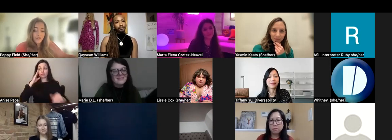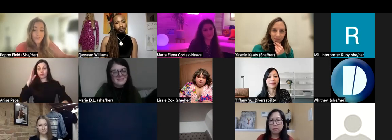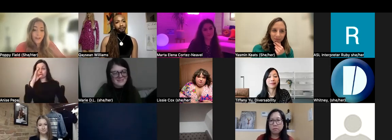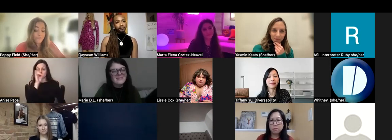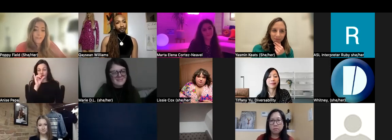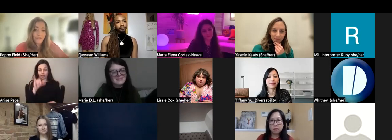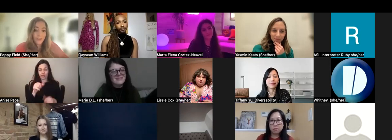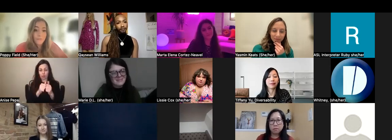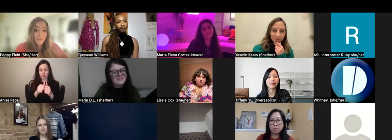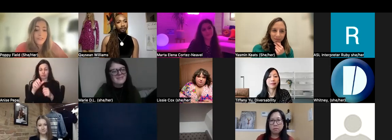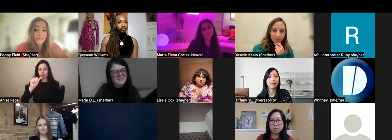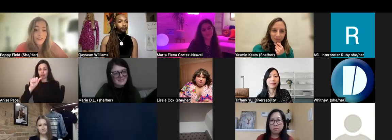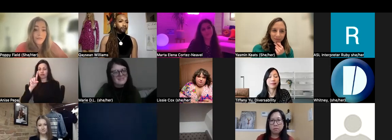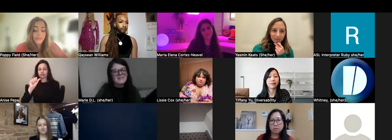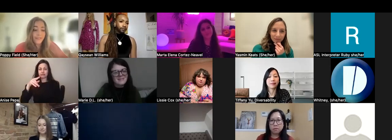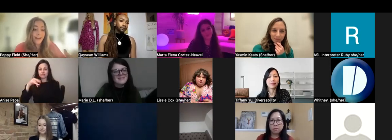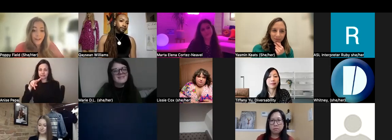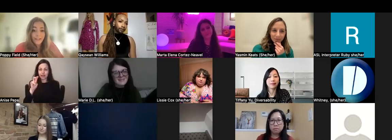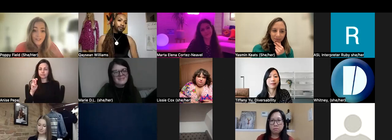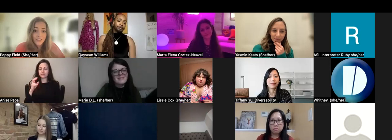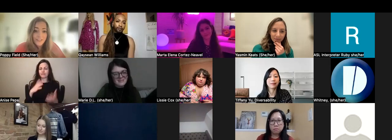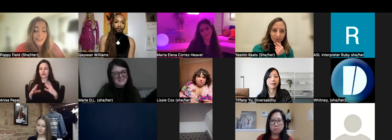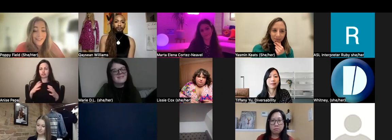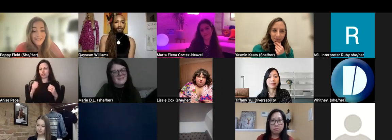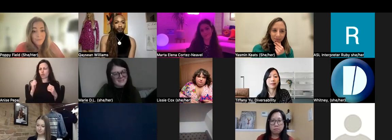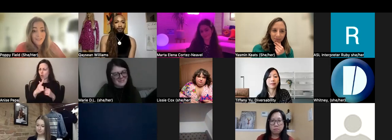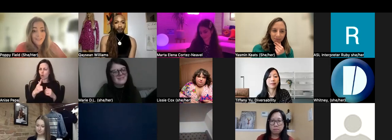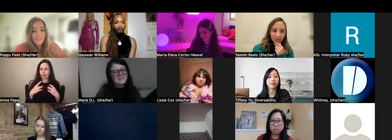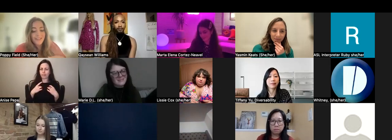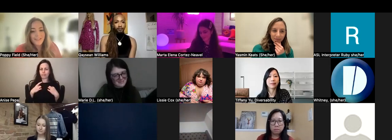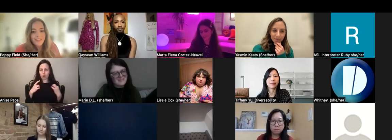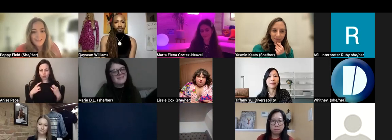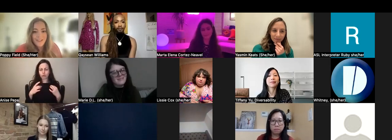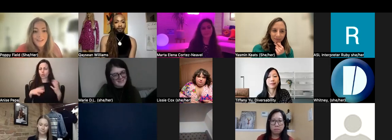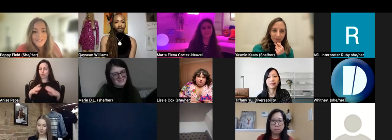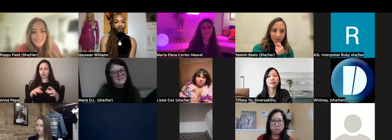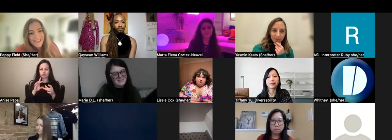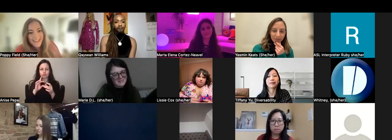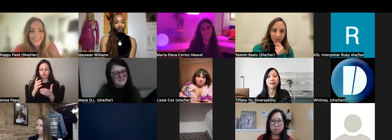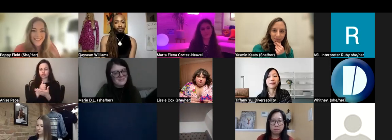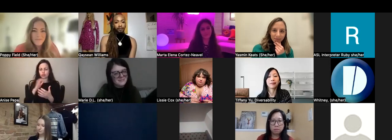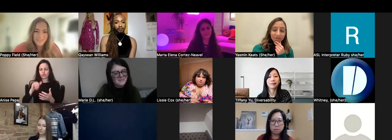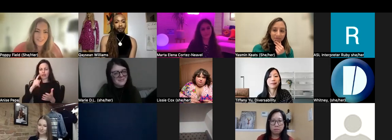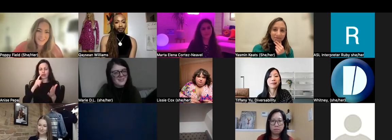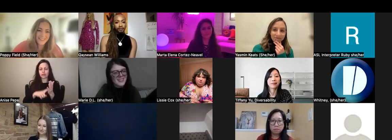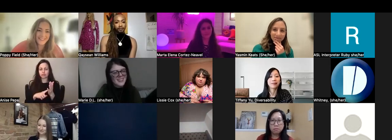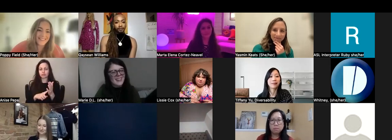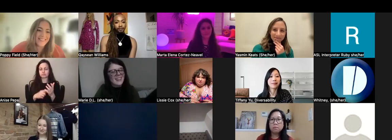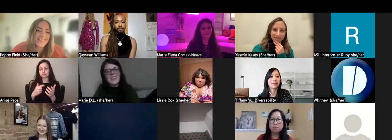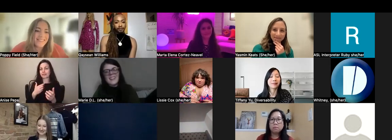fashion in general. Every single garment deserves that recognition and acceptance. So yeah, thanks for letting me